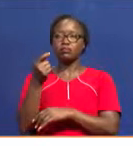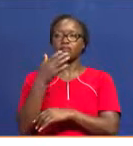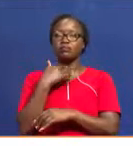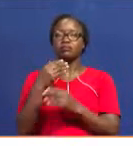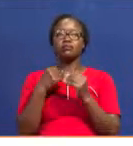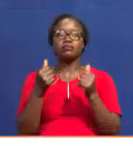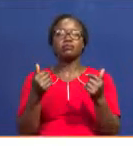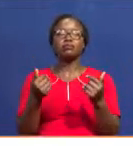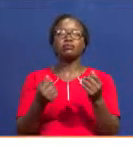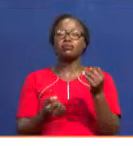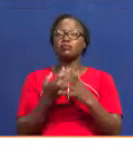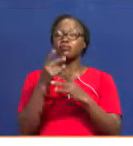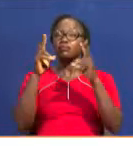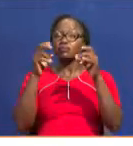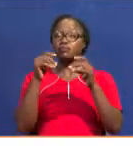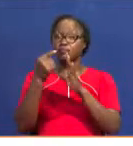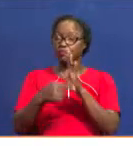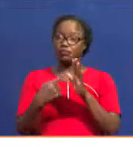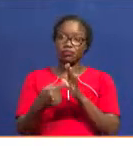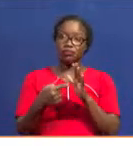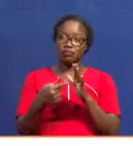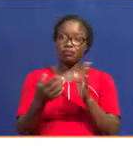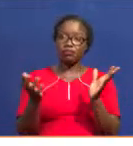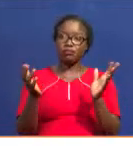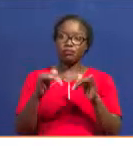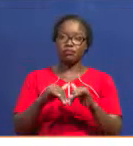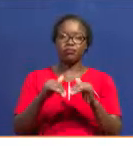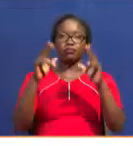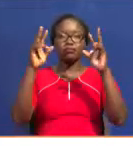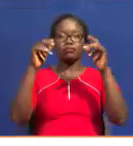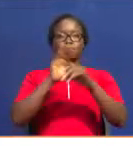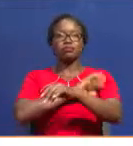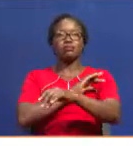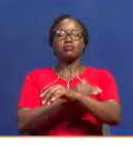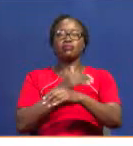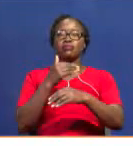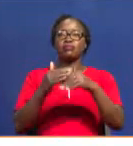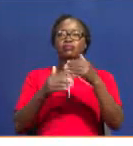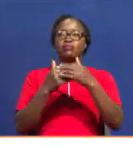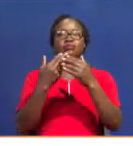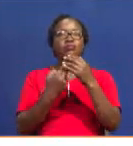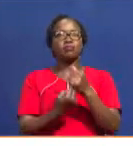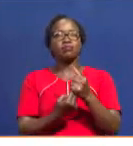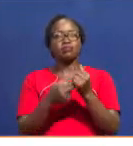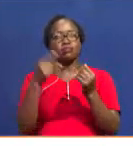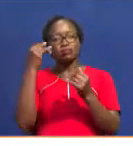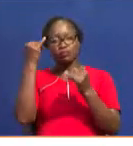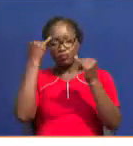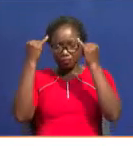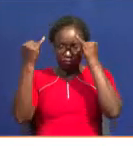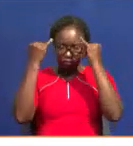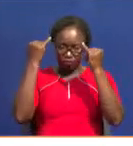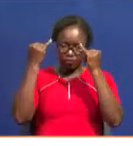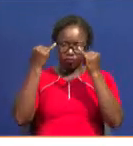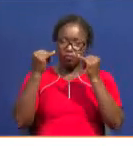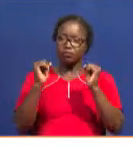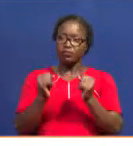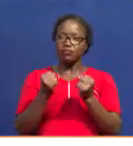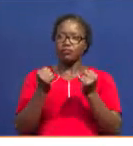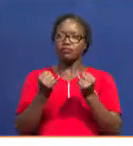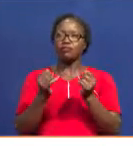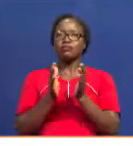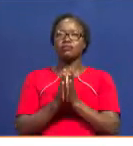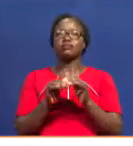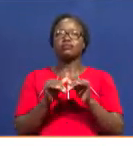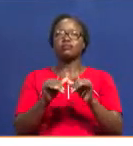address emerging issues in the industry. The conference, under the theme Capacity Building and Partnerships for Innovative, Safe and